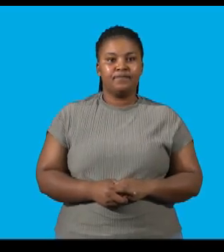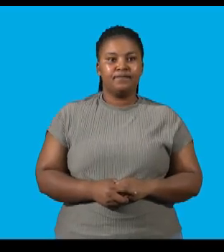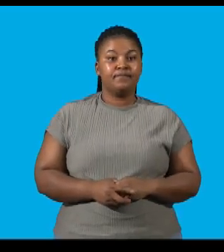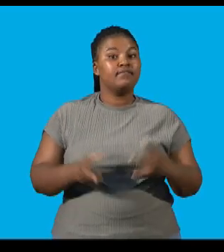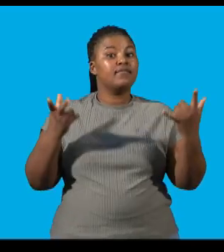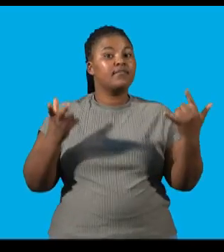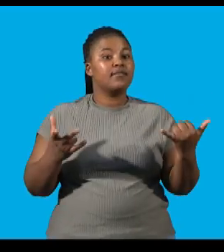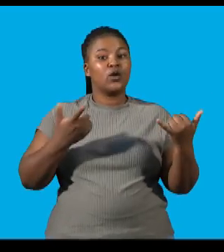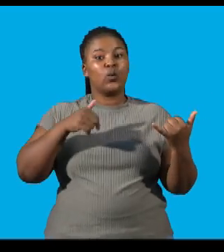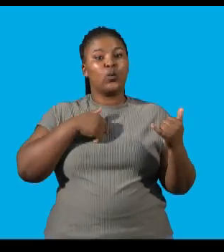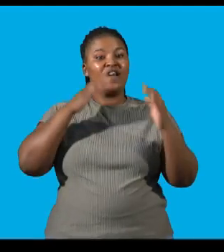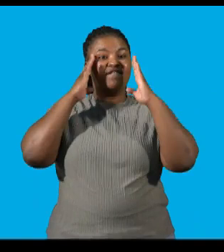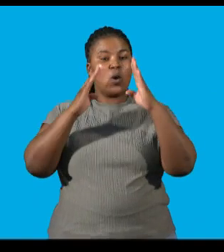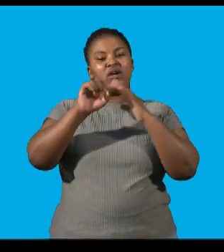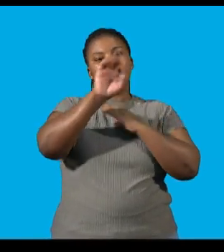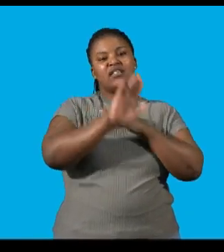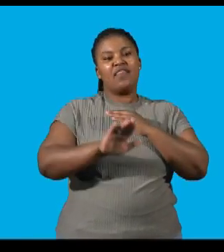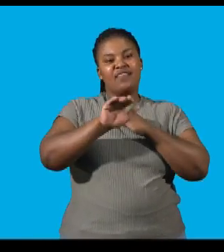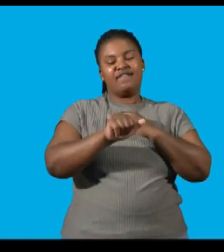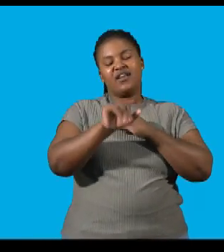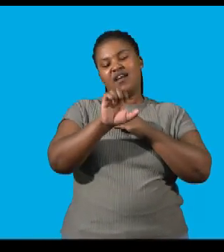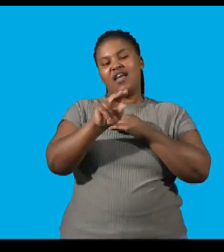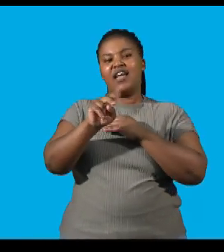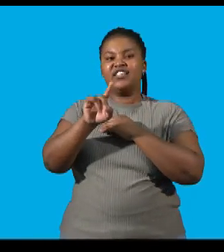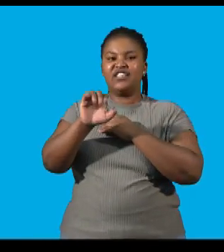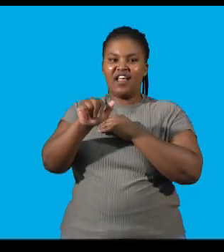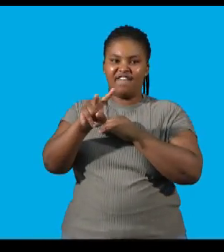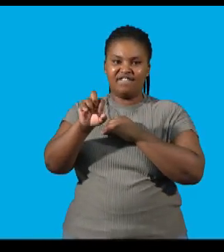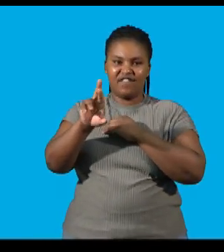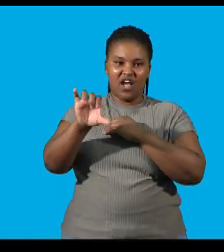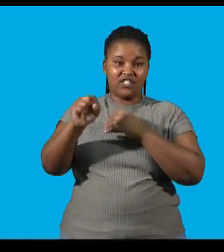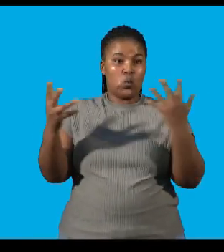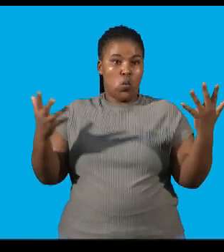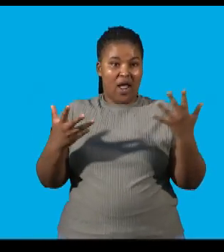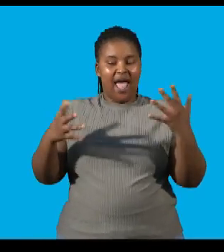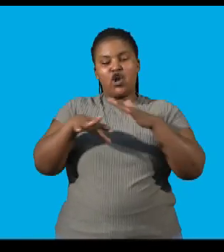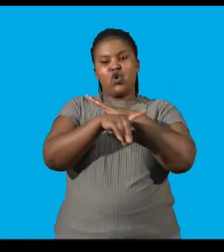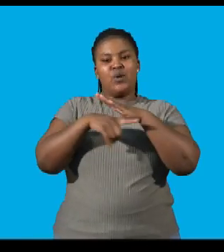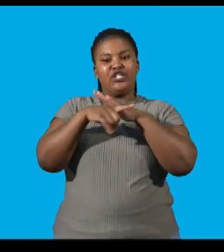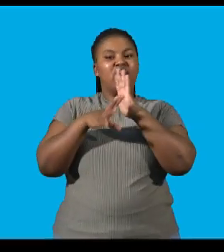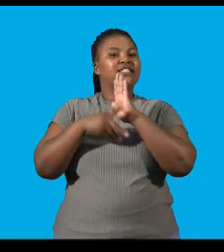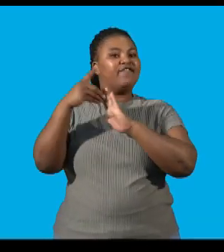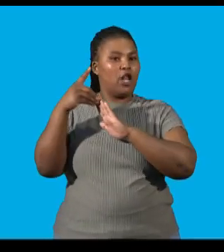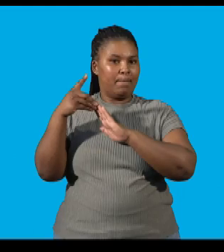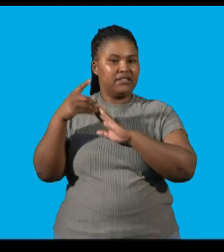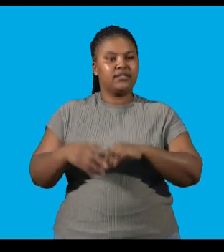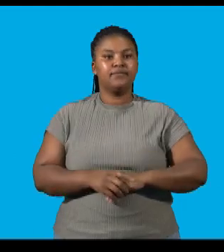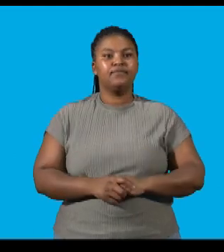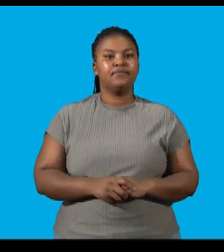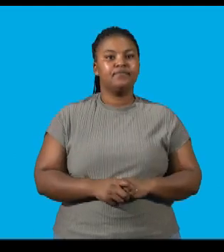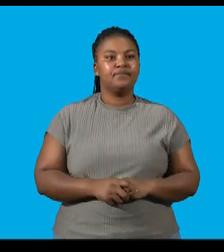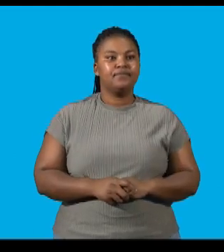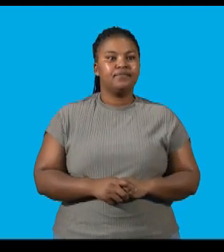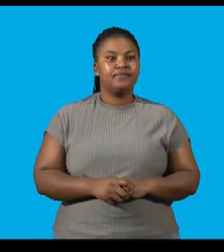Now, moving on to South Africa's endeavors in regional development.